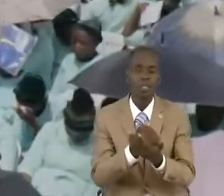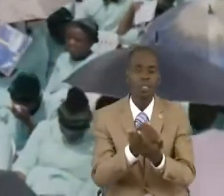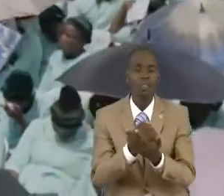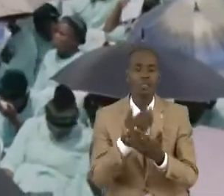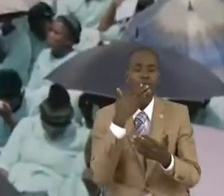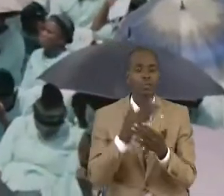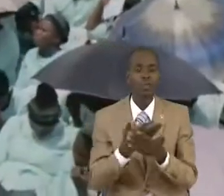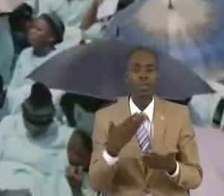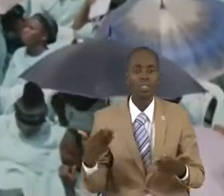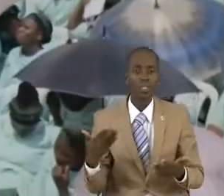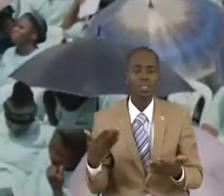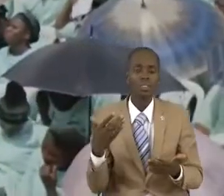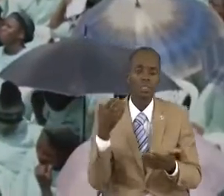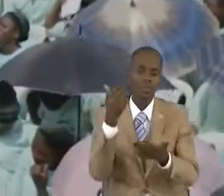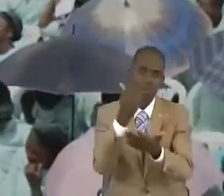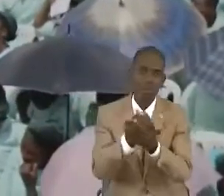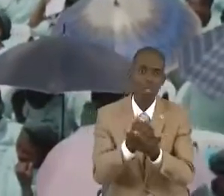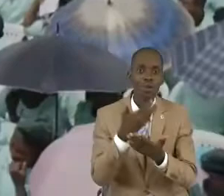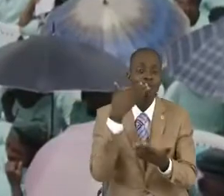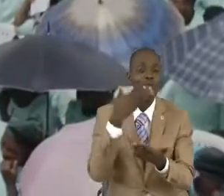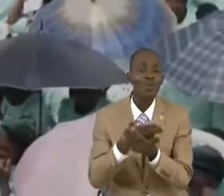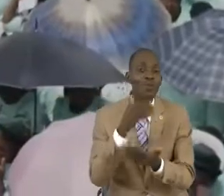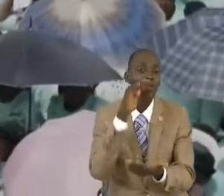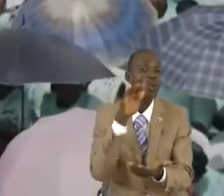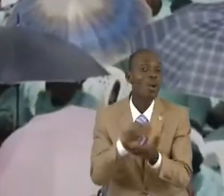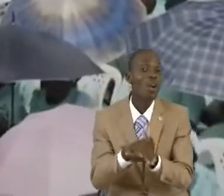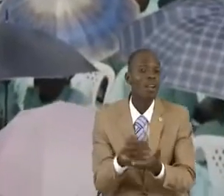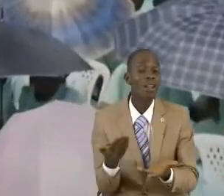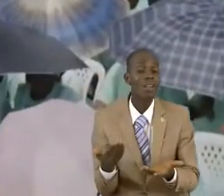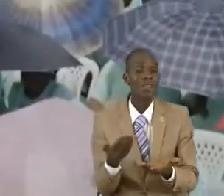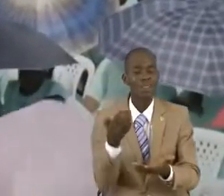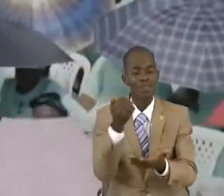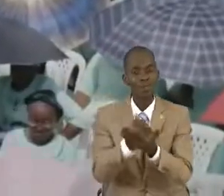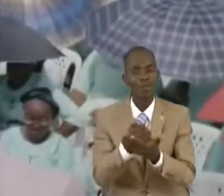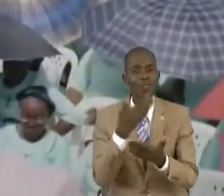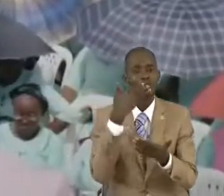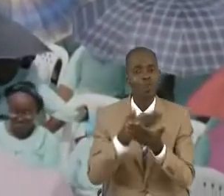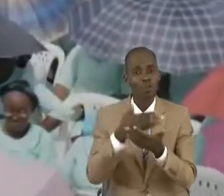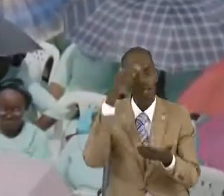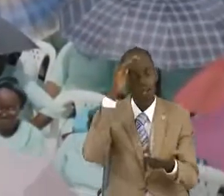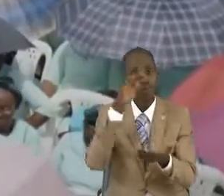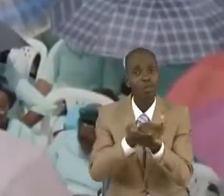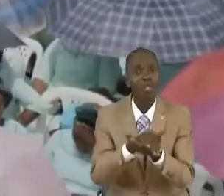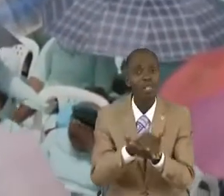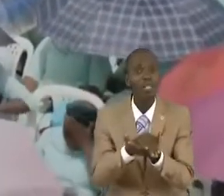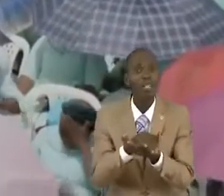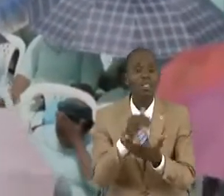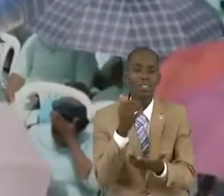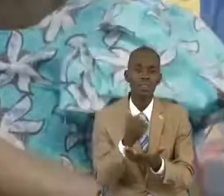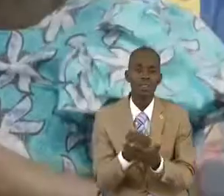a good wife, a good husband, great children,